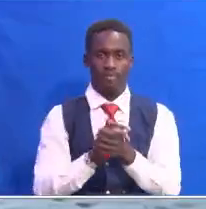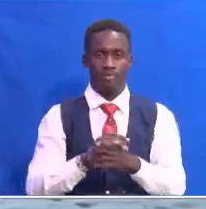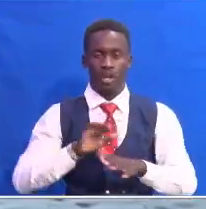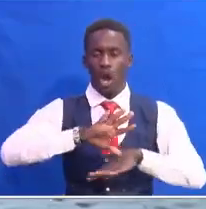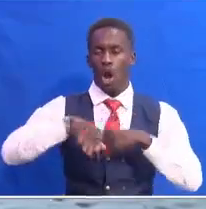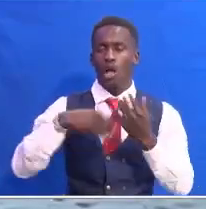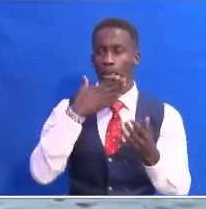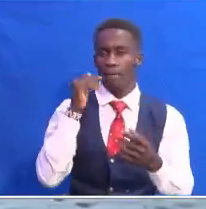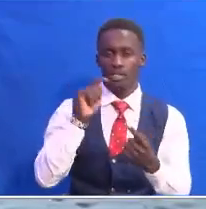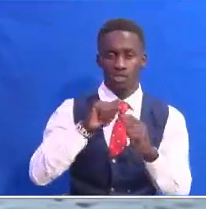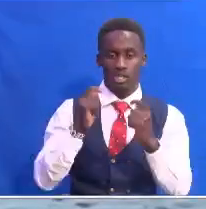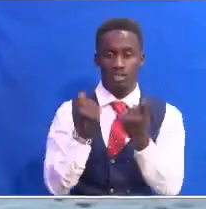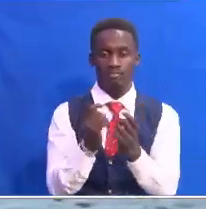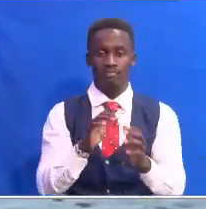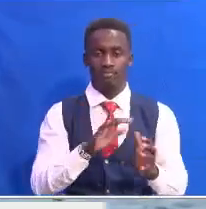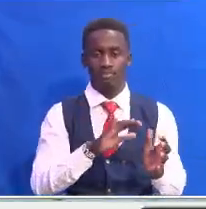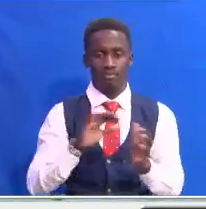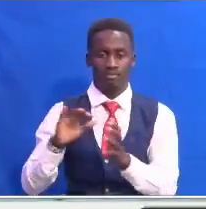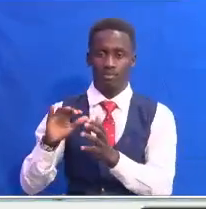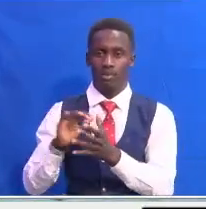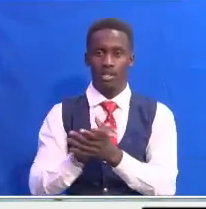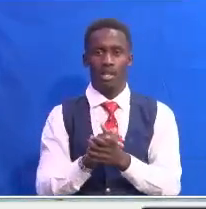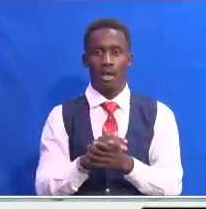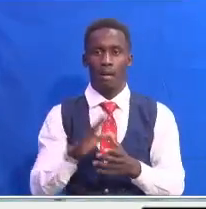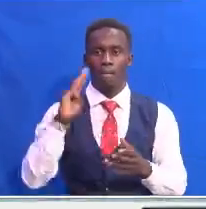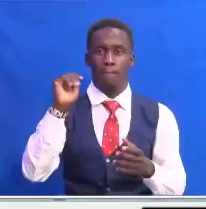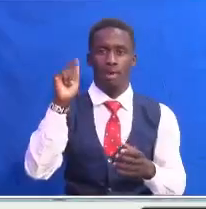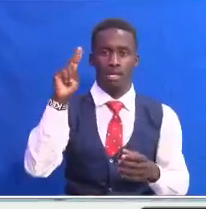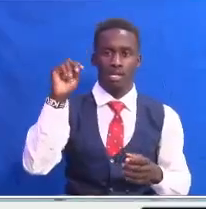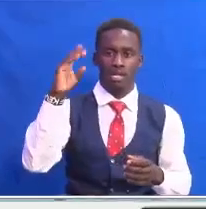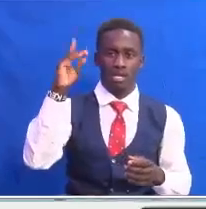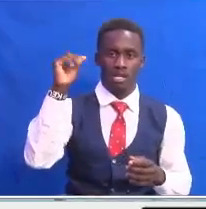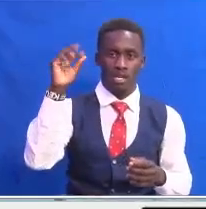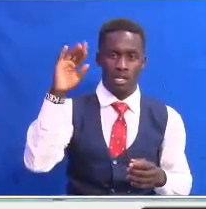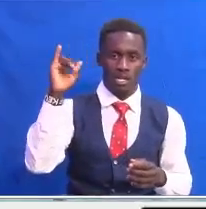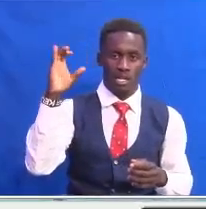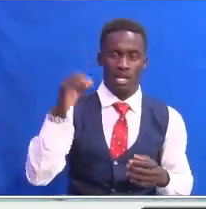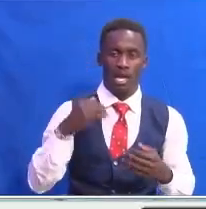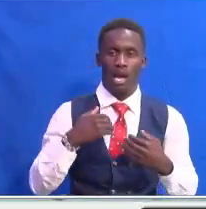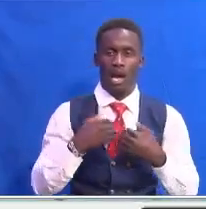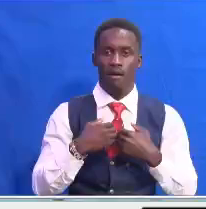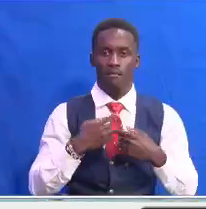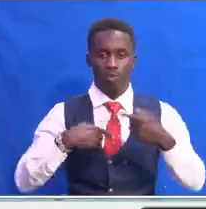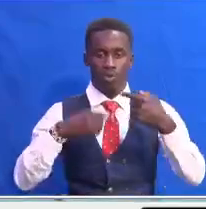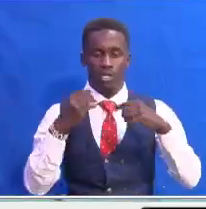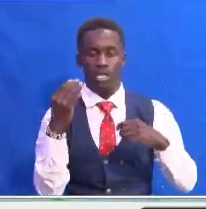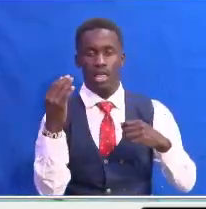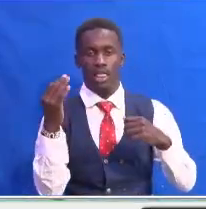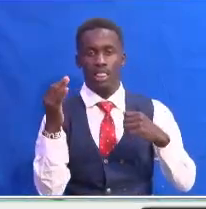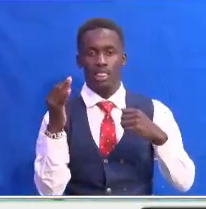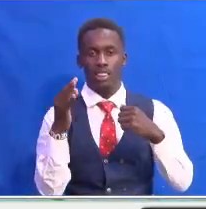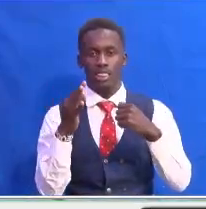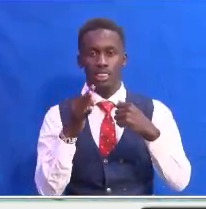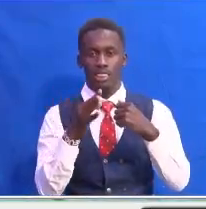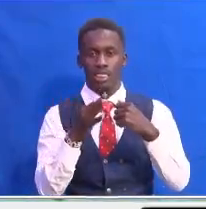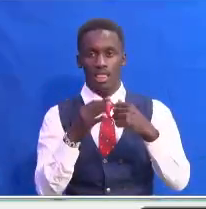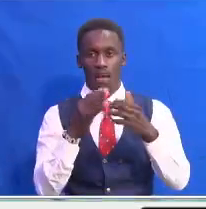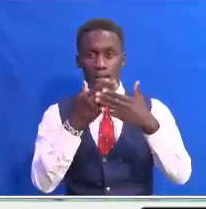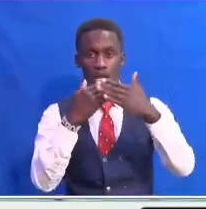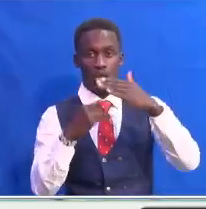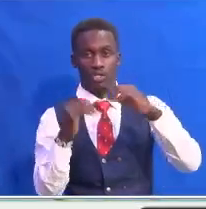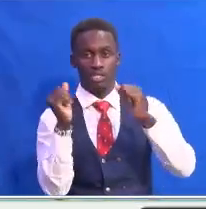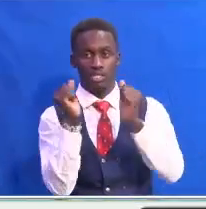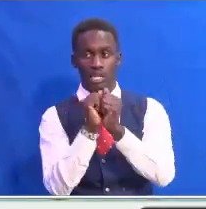to them. Bandari swimmers bagged the top three places in the 10-year girls 100 meters backstroke event at Frumkin.